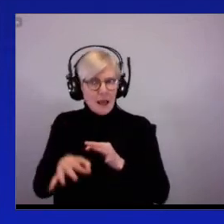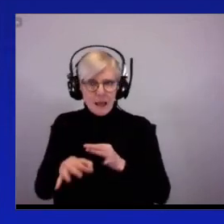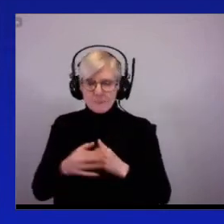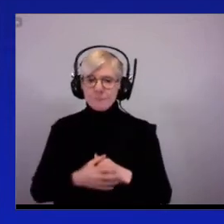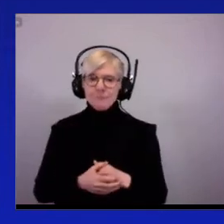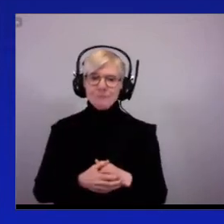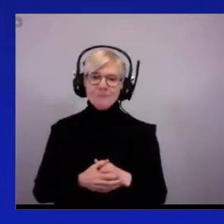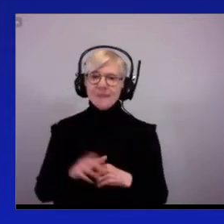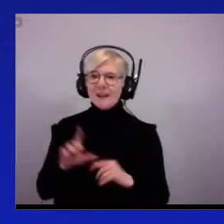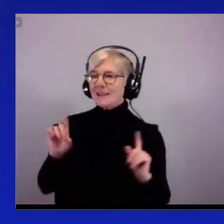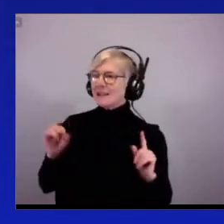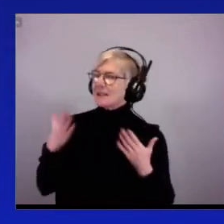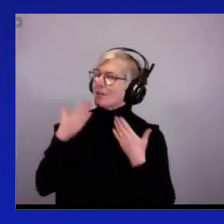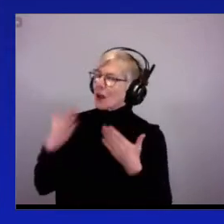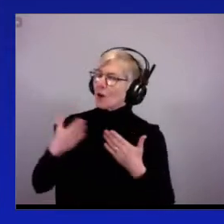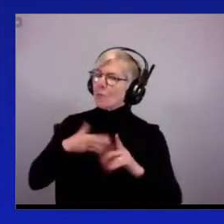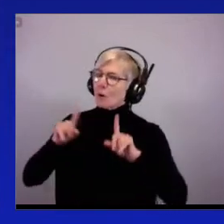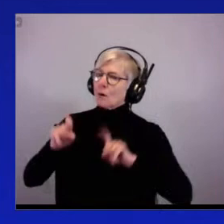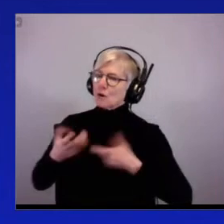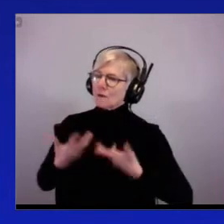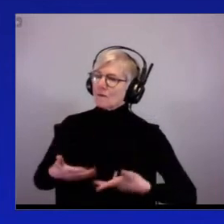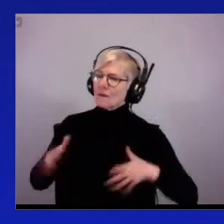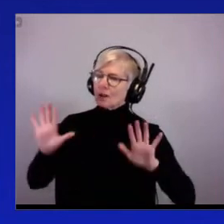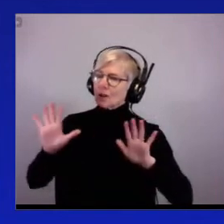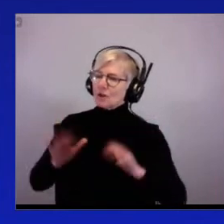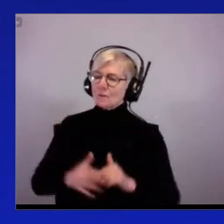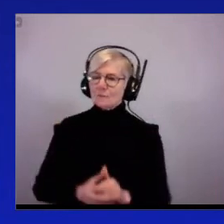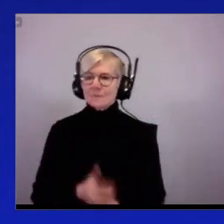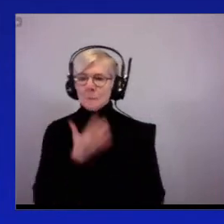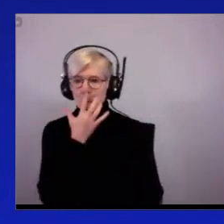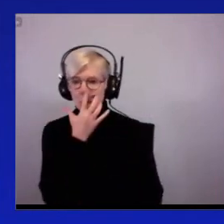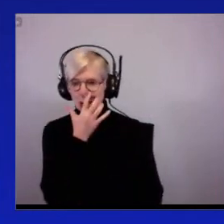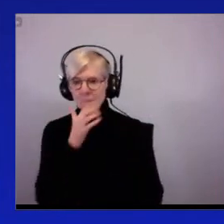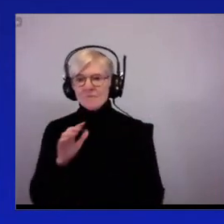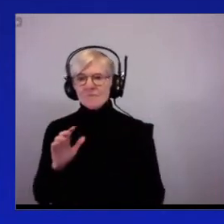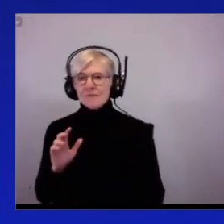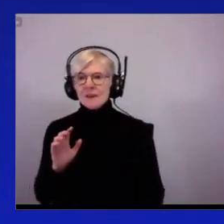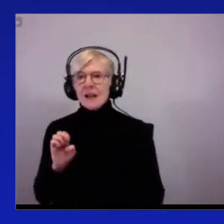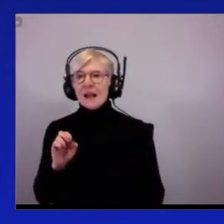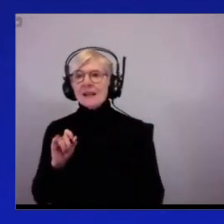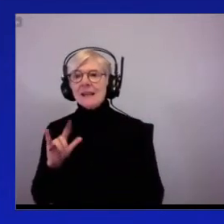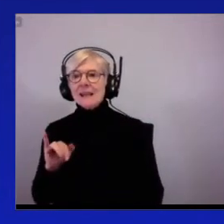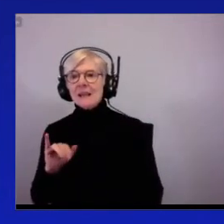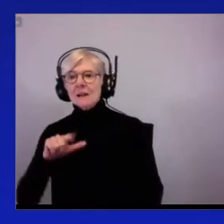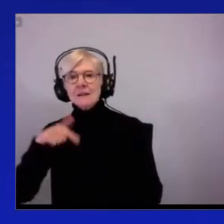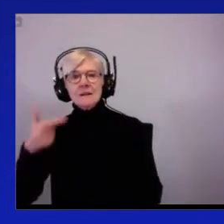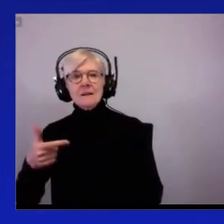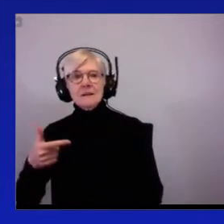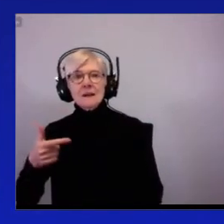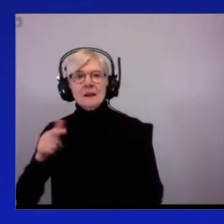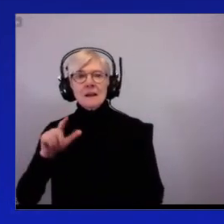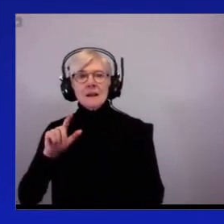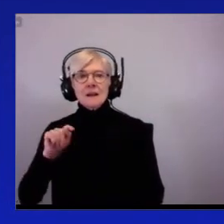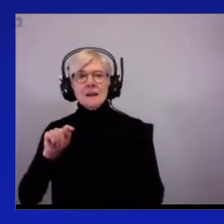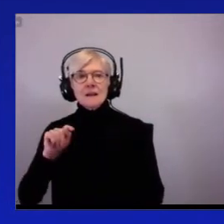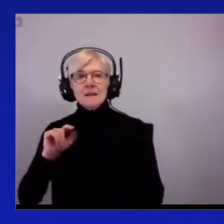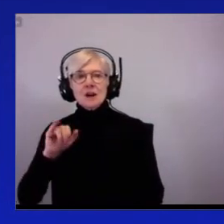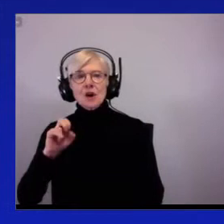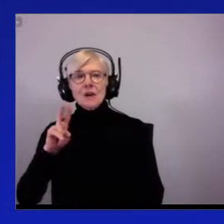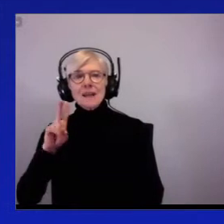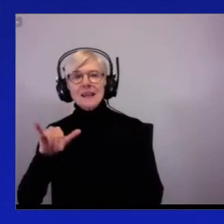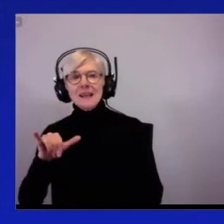my questions. Thank you again very much. Thank you. Councillor Tierney, please. Great. Thank you very much, Keith. And a big thanks